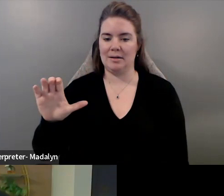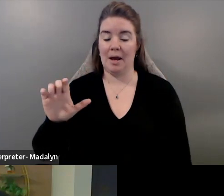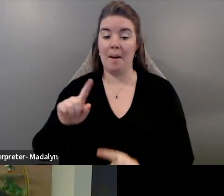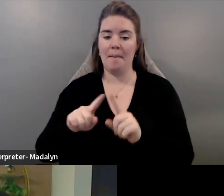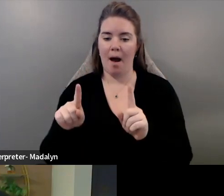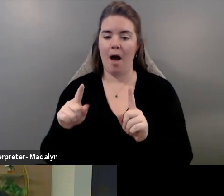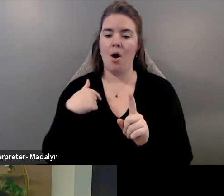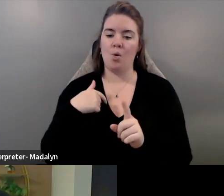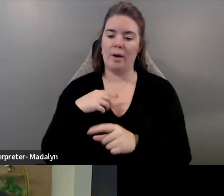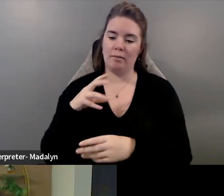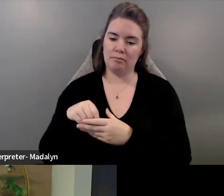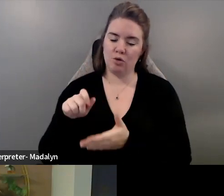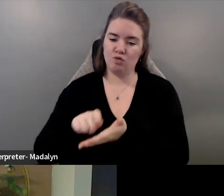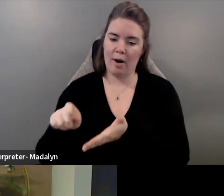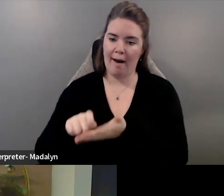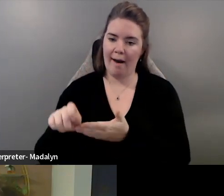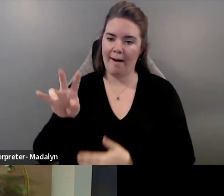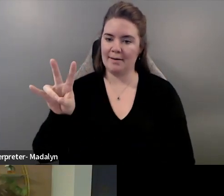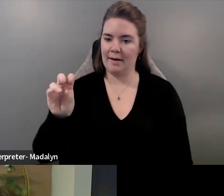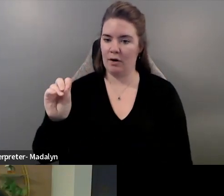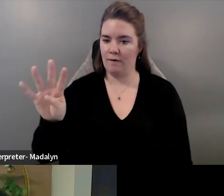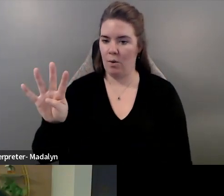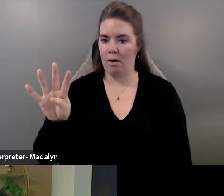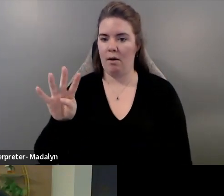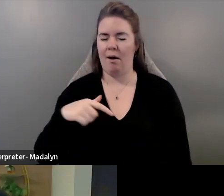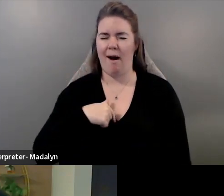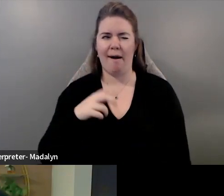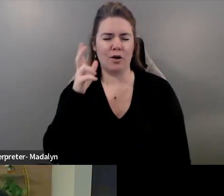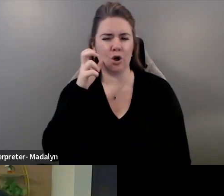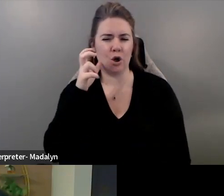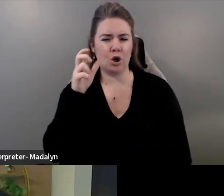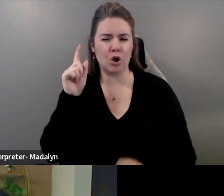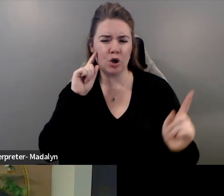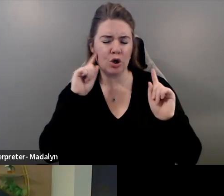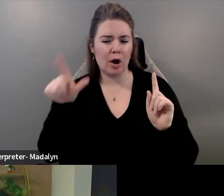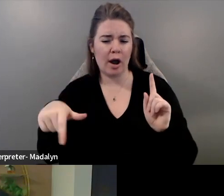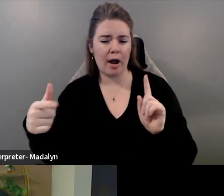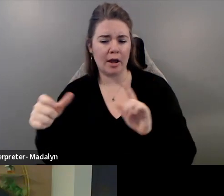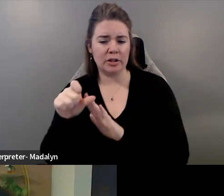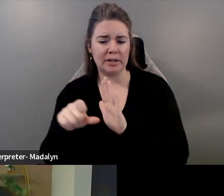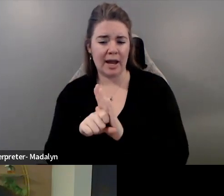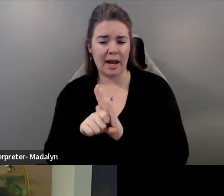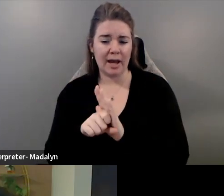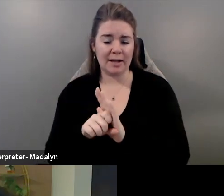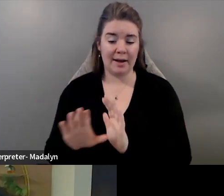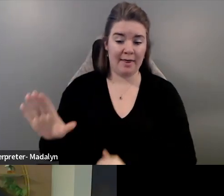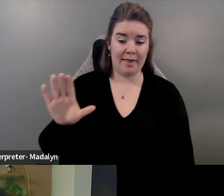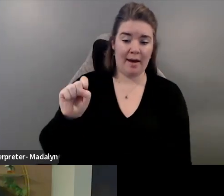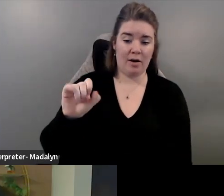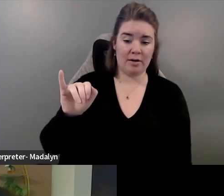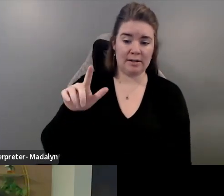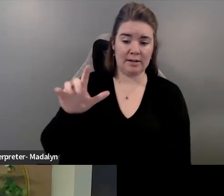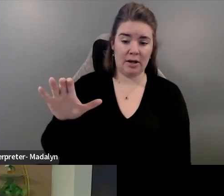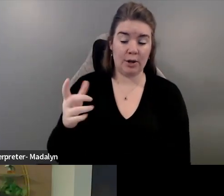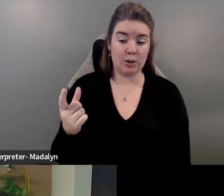write in the 704. And I've heard from other states, SILC, and they pretty much, you know, they do a lot